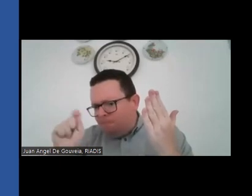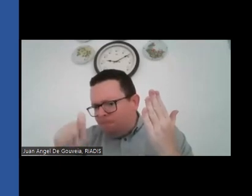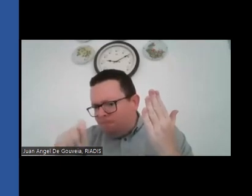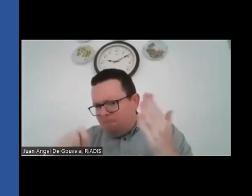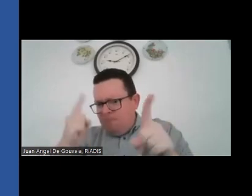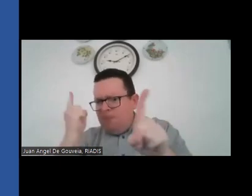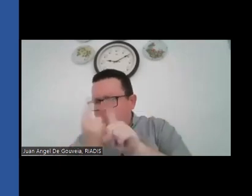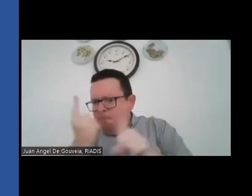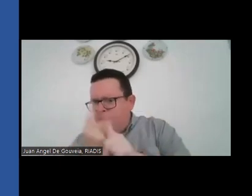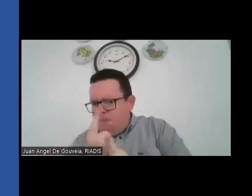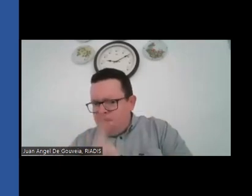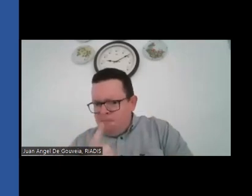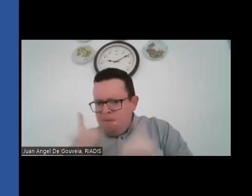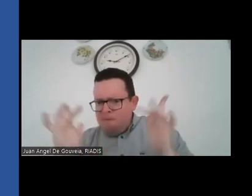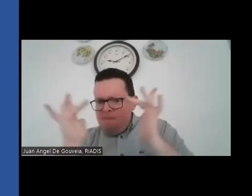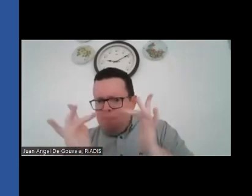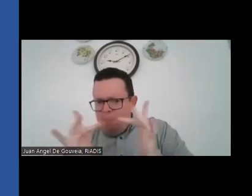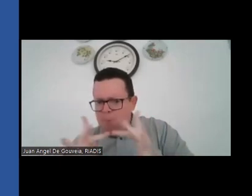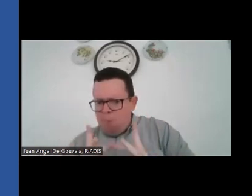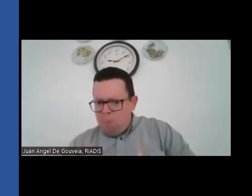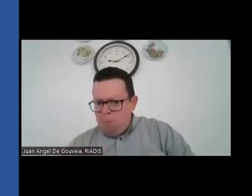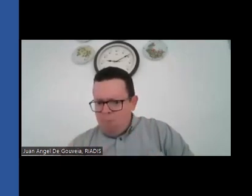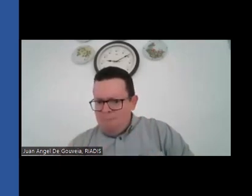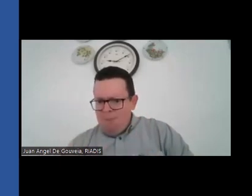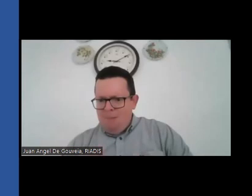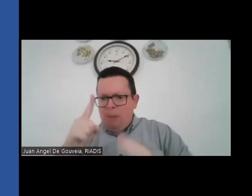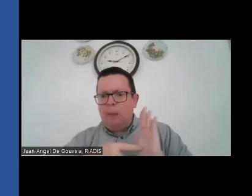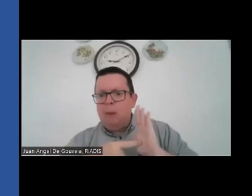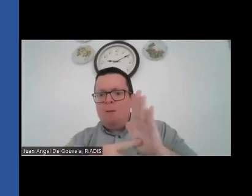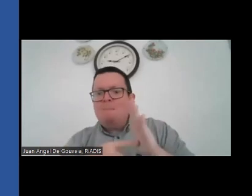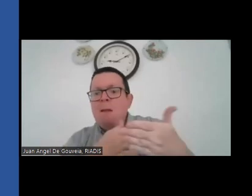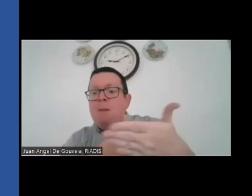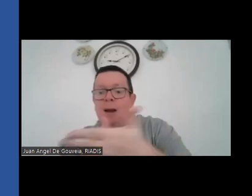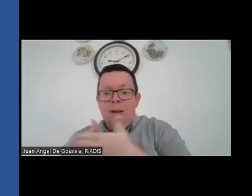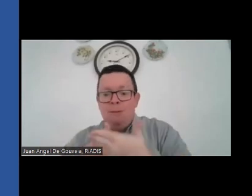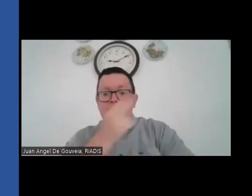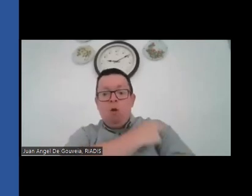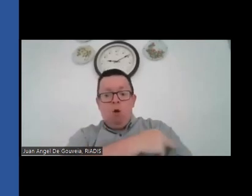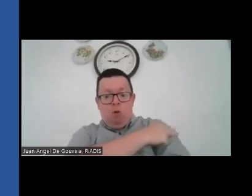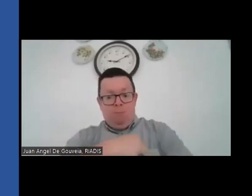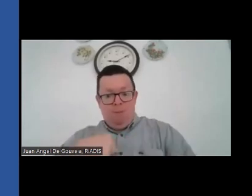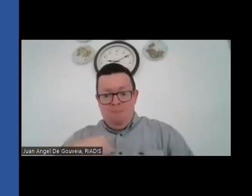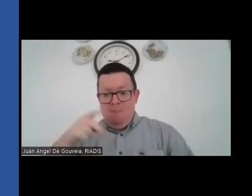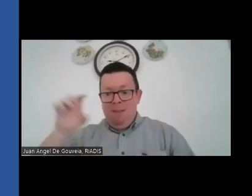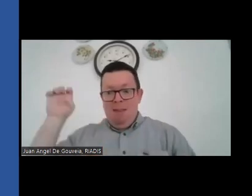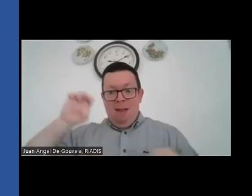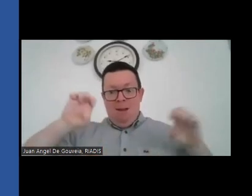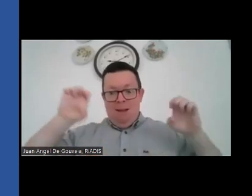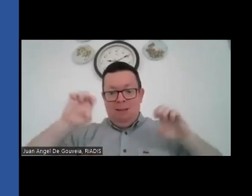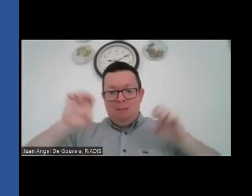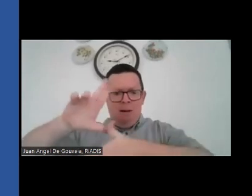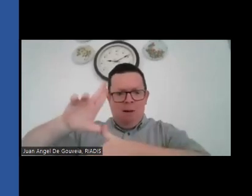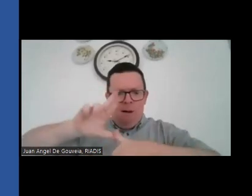to assess the disability variable in the hospital emergency and disaster response plan